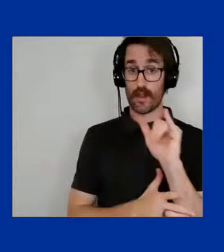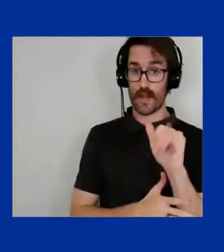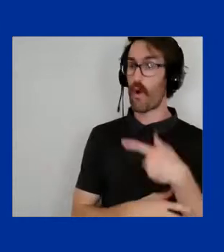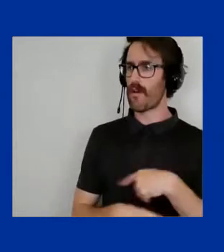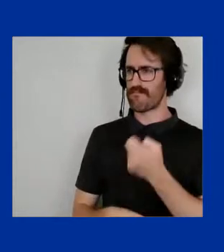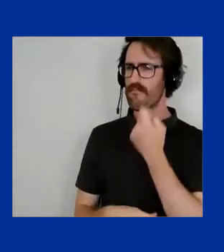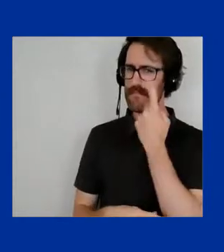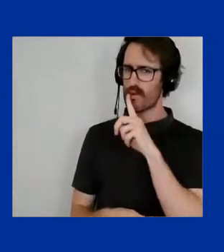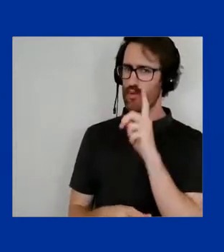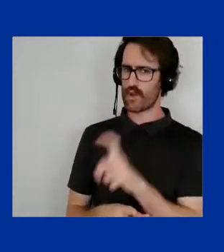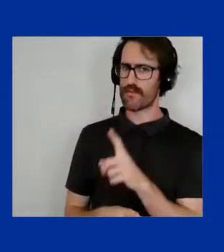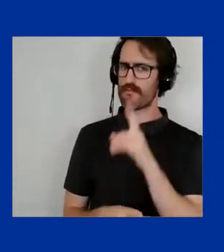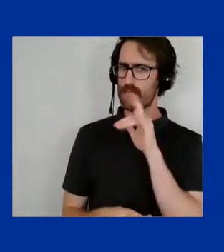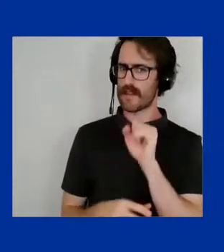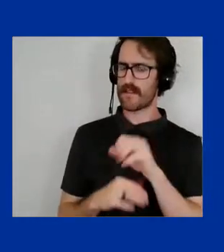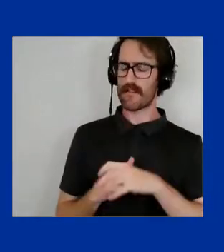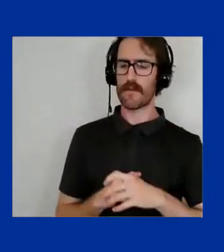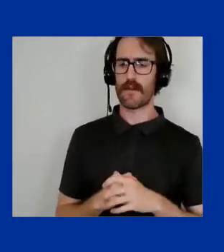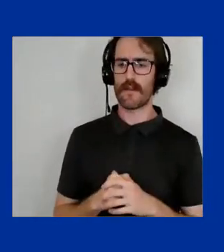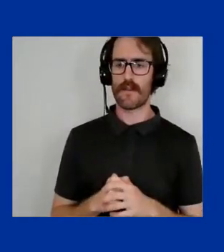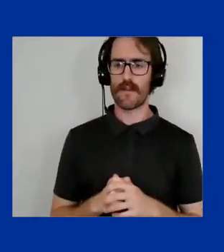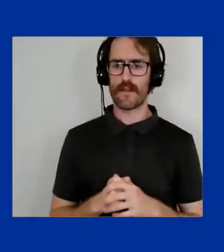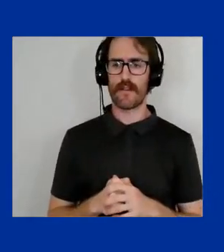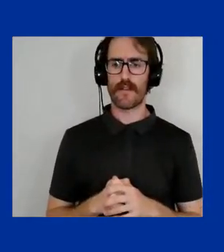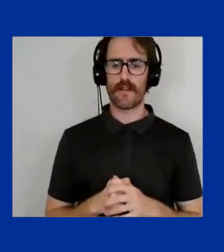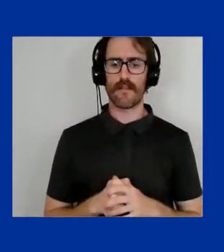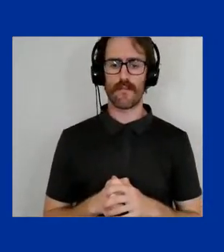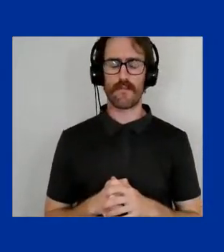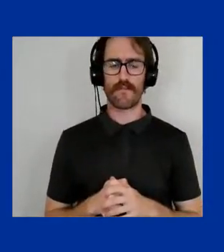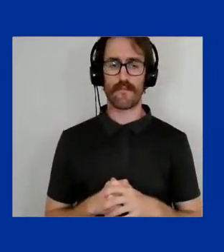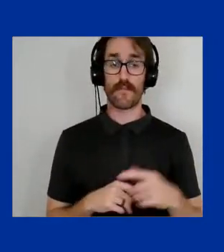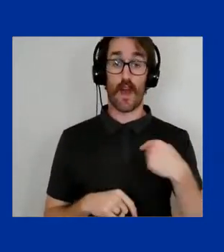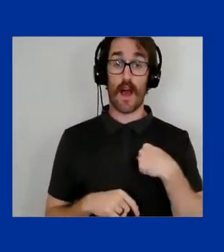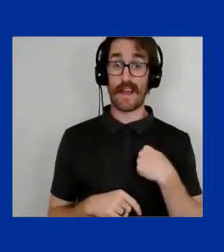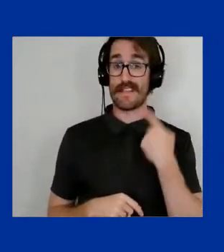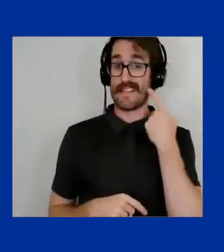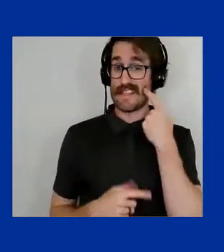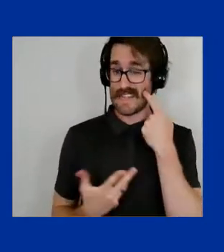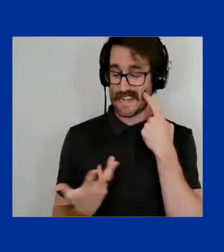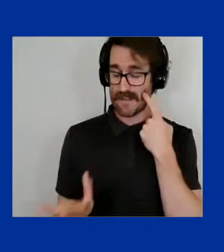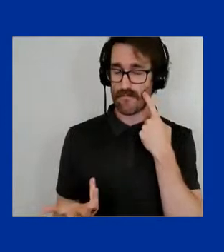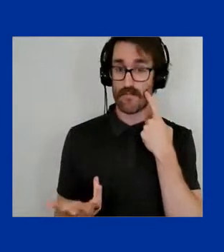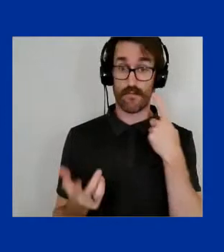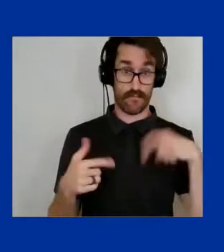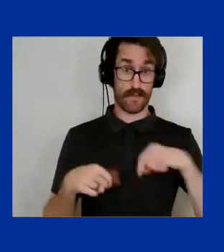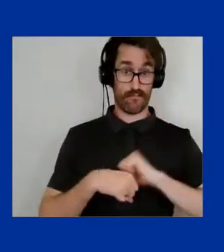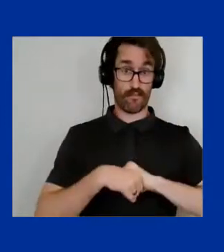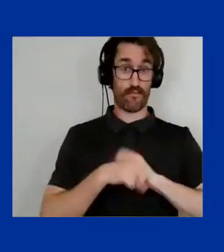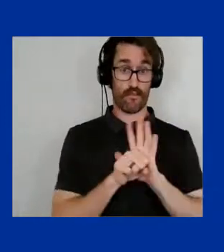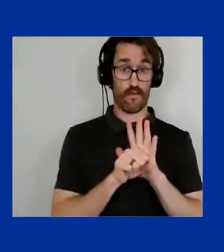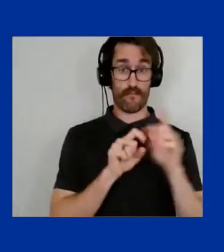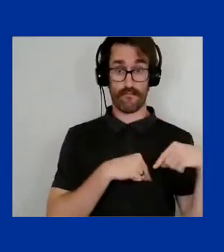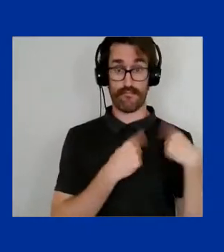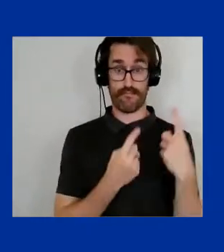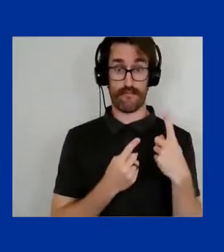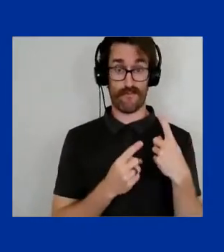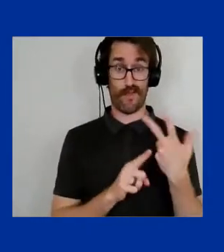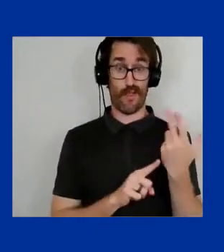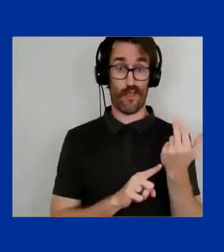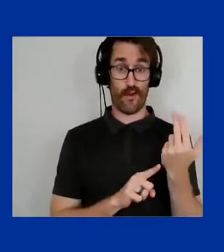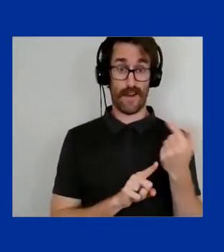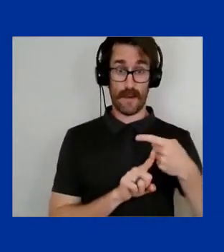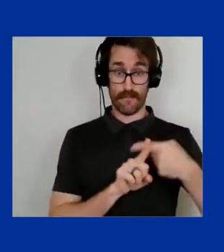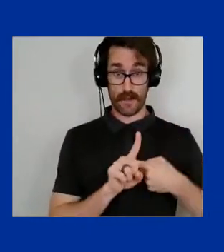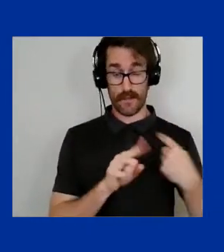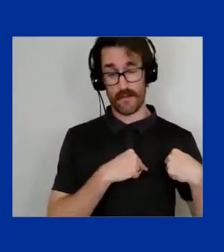question. I really do think, like, much of this pandemic for more than a year now